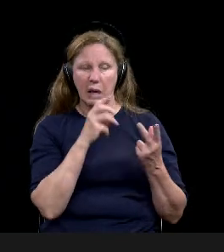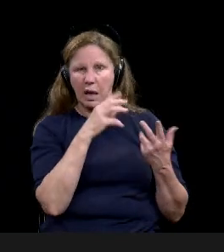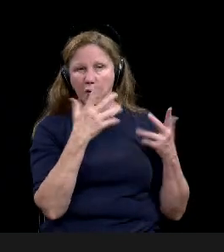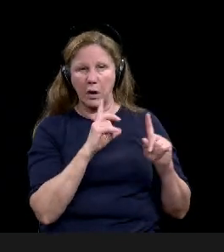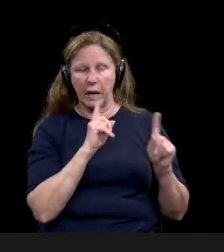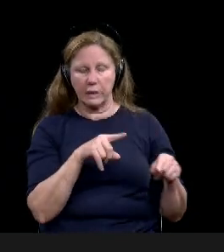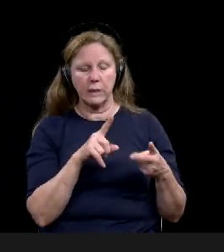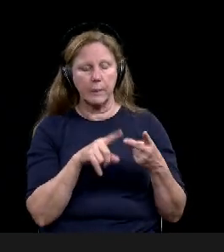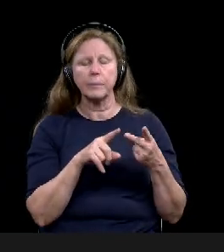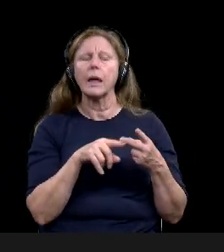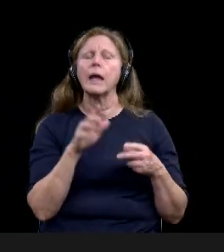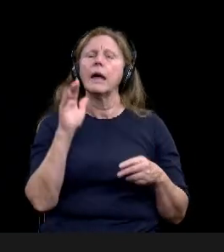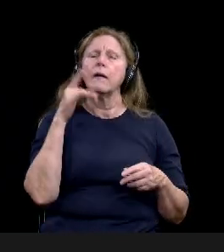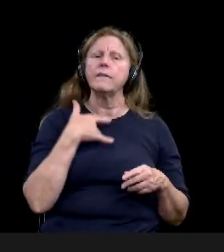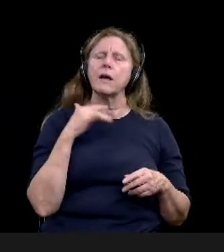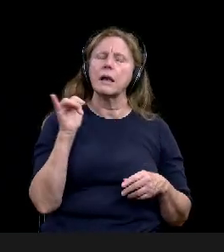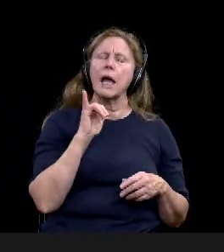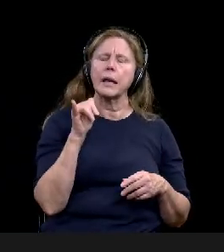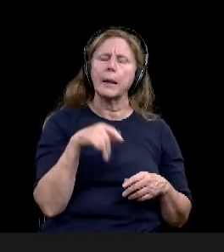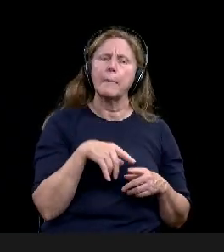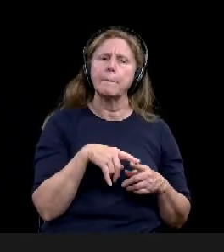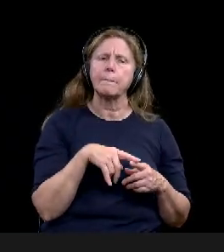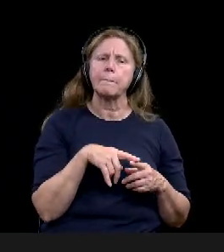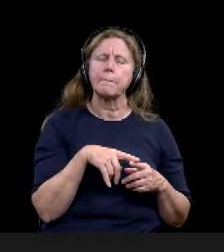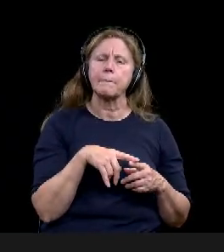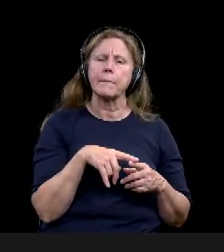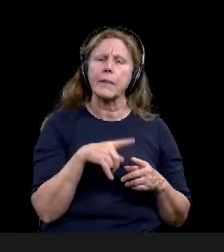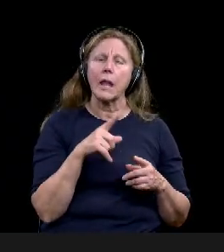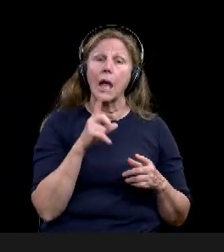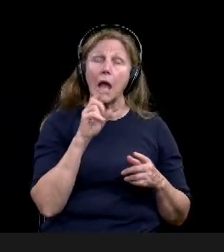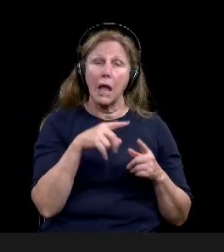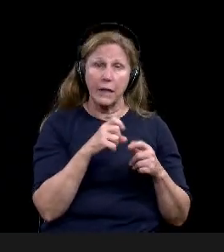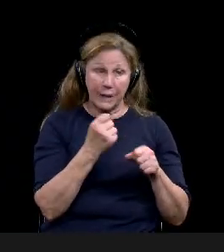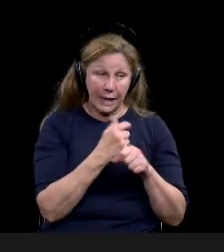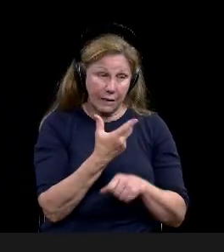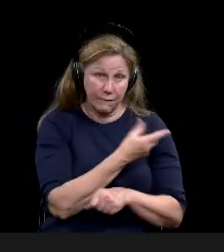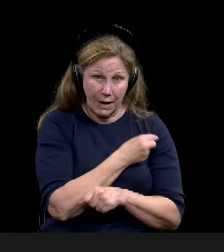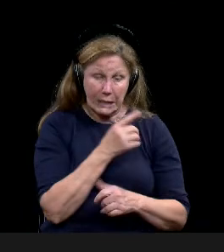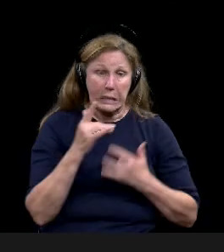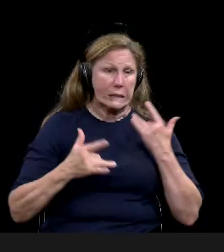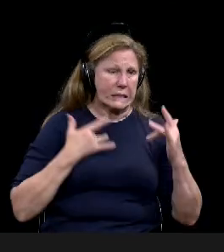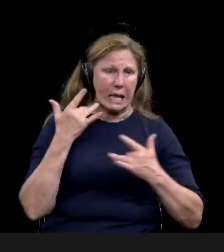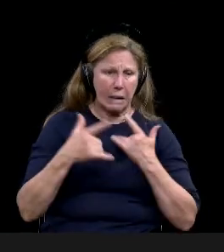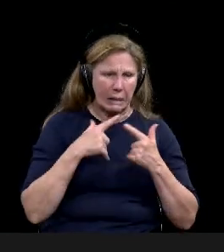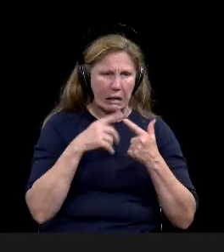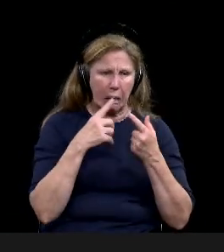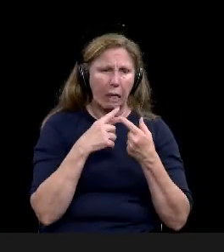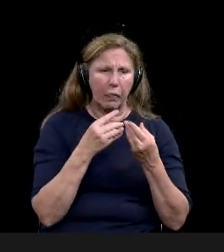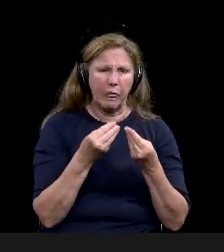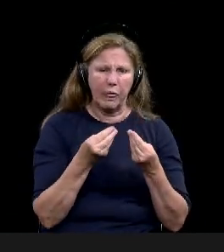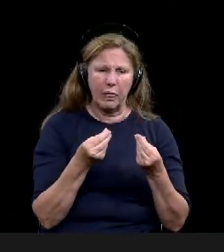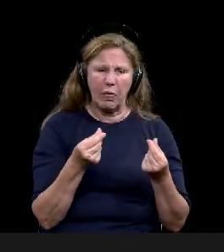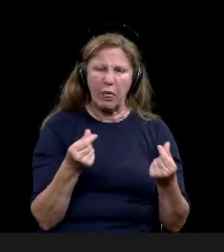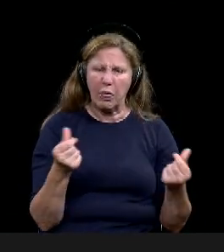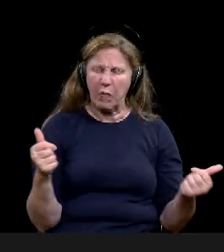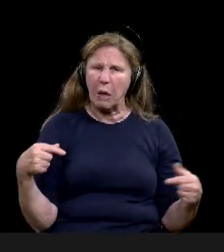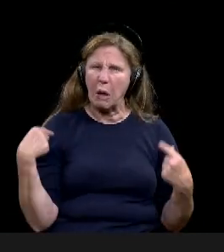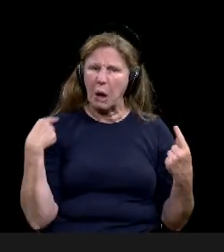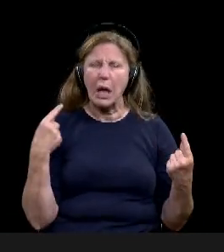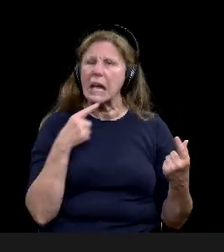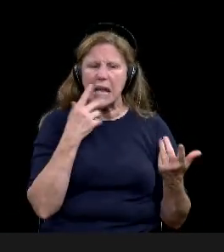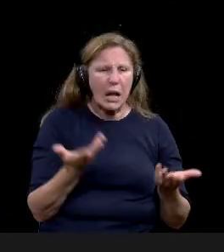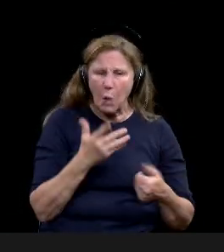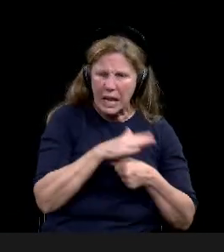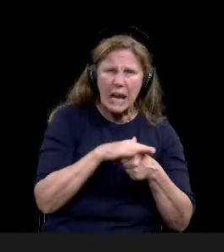the last couple of weeks nationwide and especially here locally as well. What are you guys kind of doing to like reinvigorate the interest in